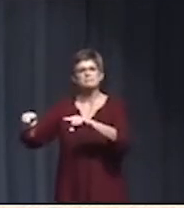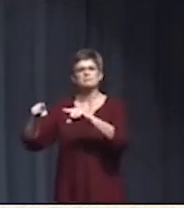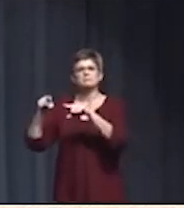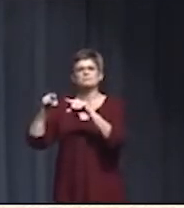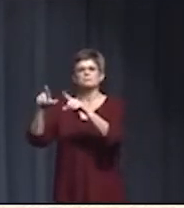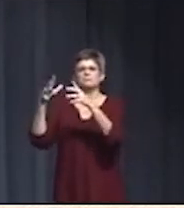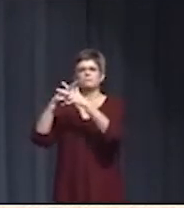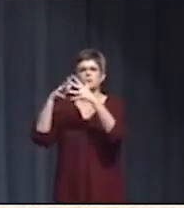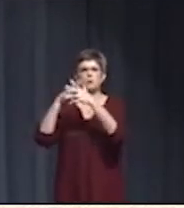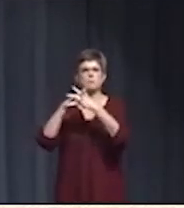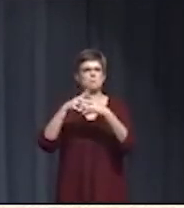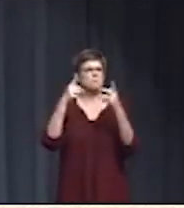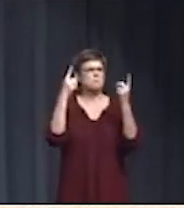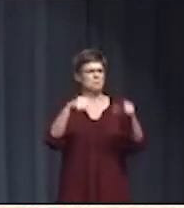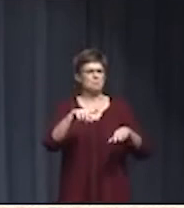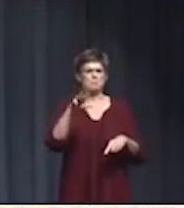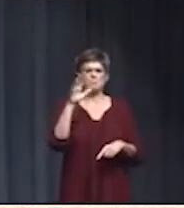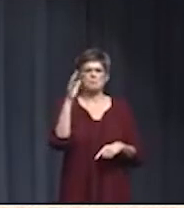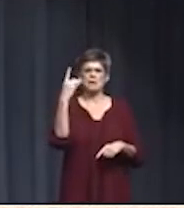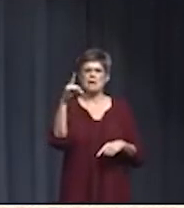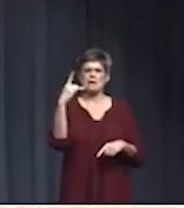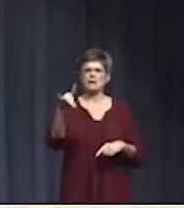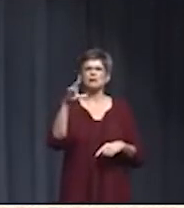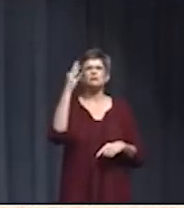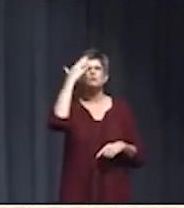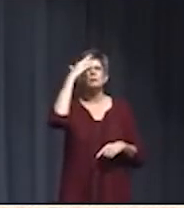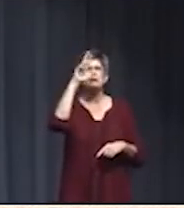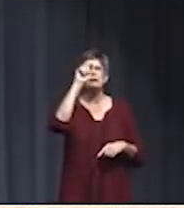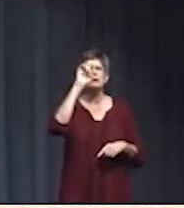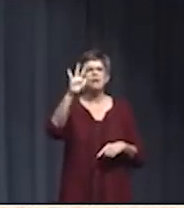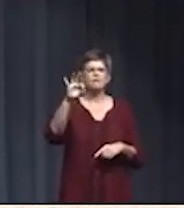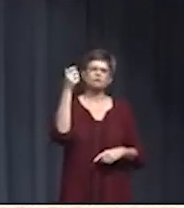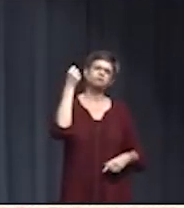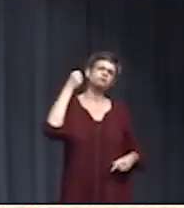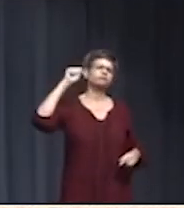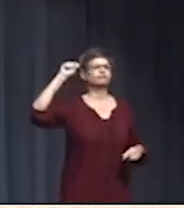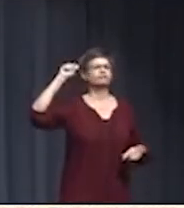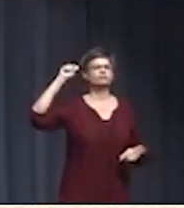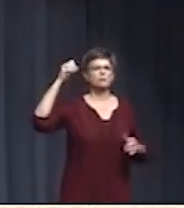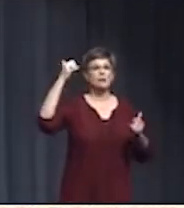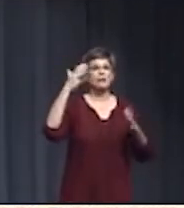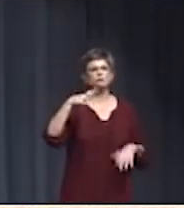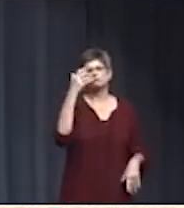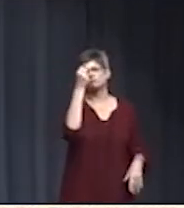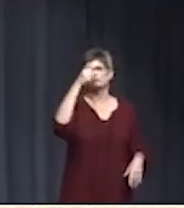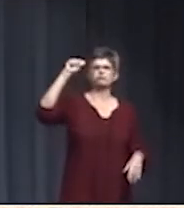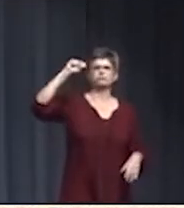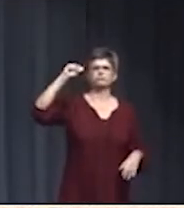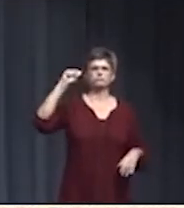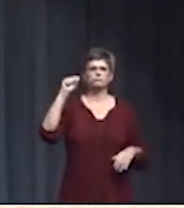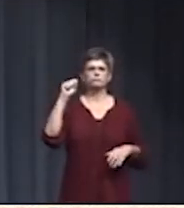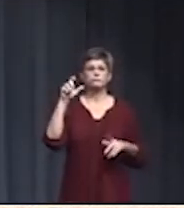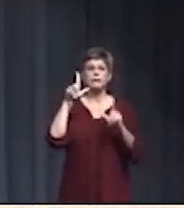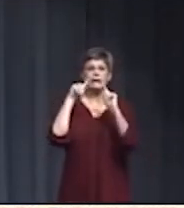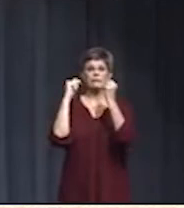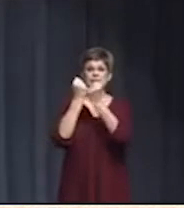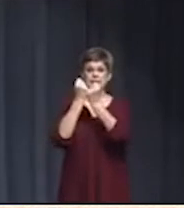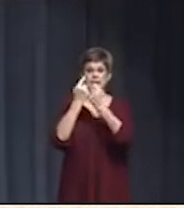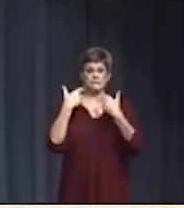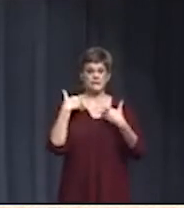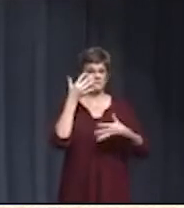was a time period in the 80s when the NFL went on strike. The players went on strike, and the teams brought in replacement